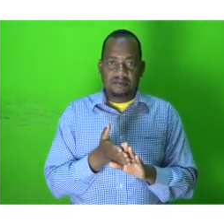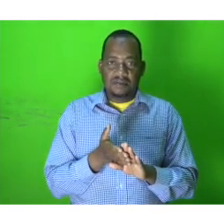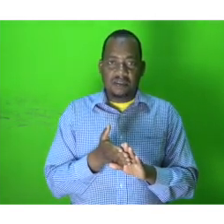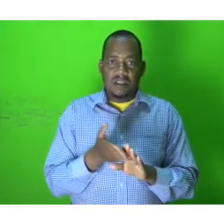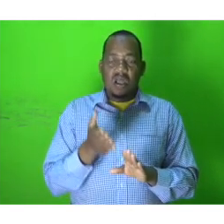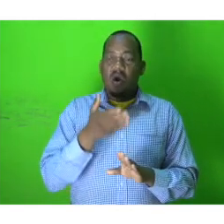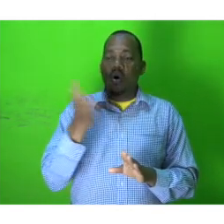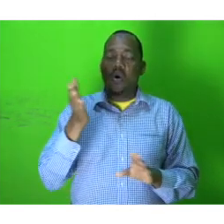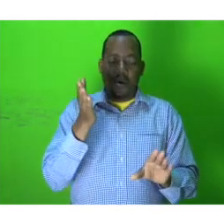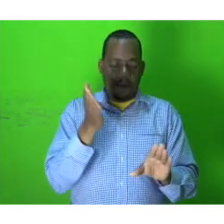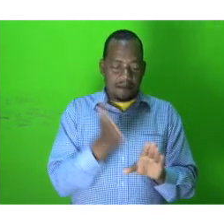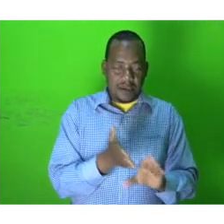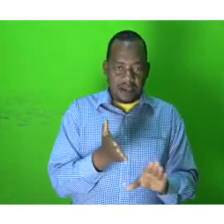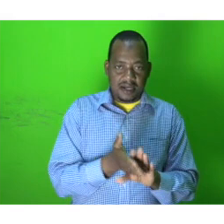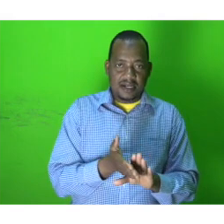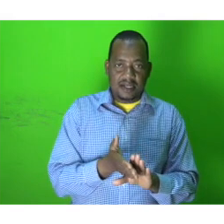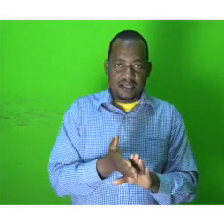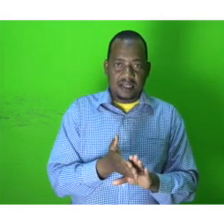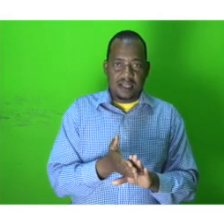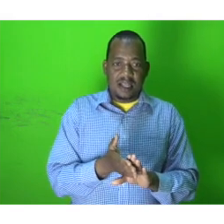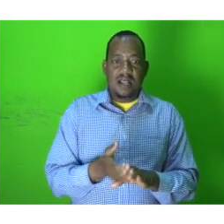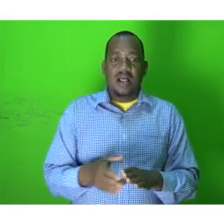Uncredited check or bank